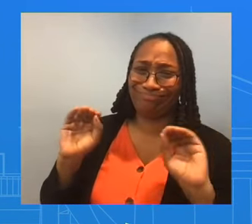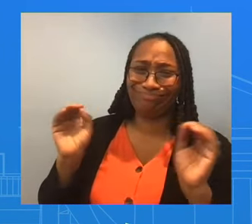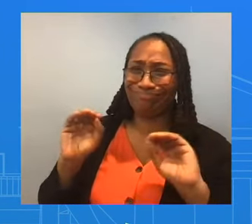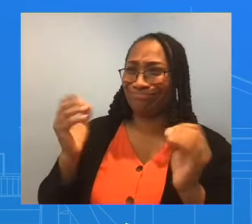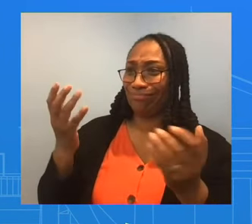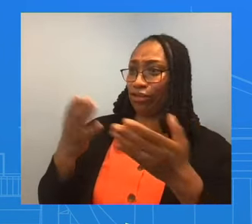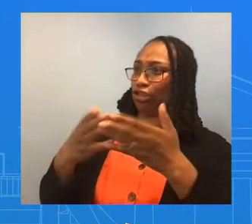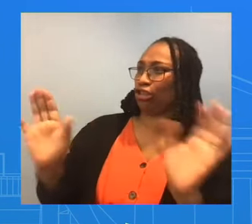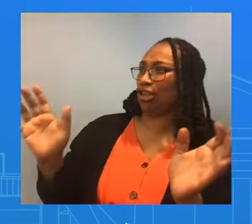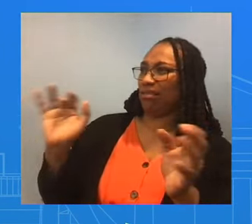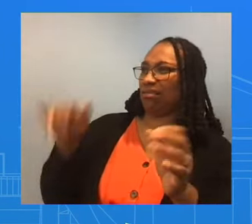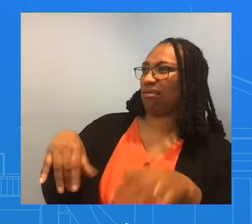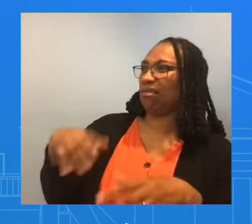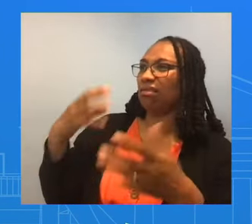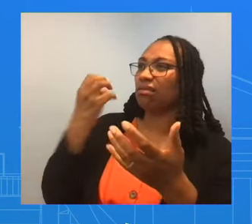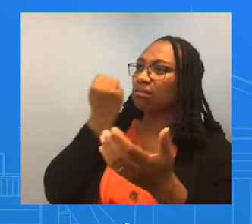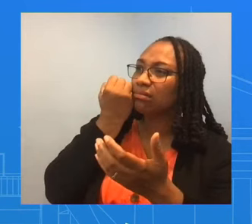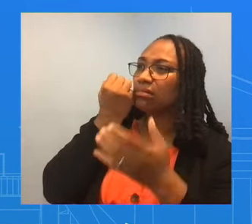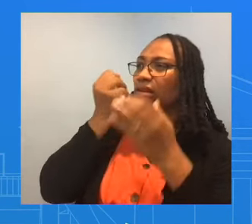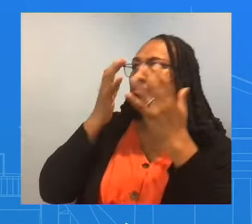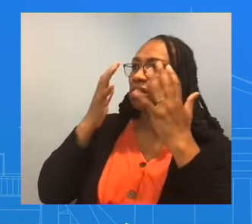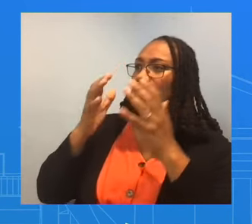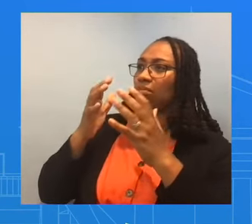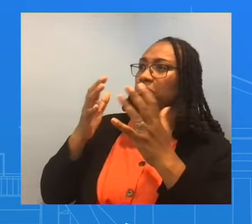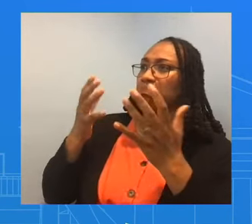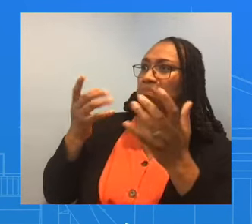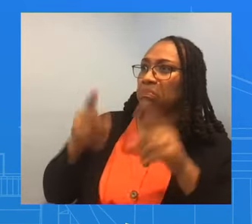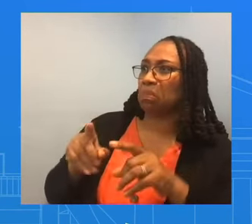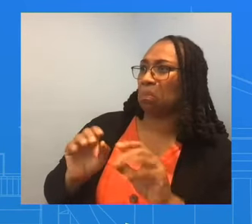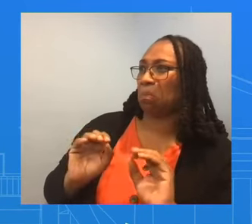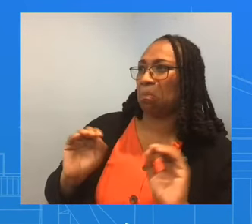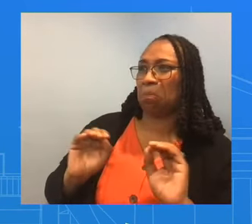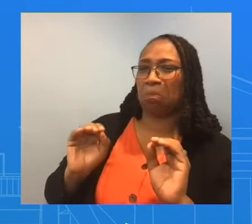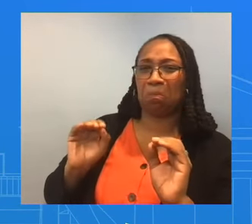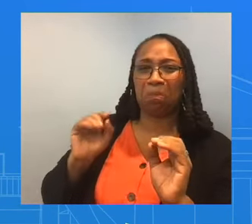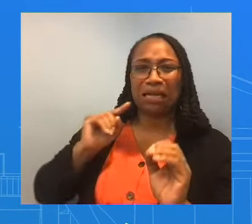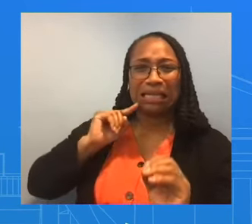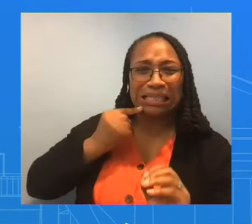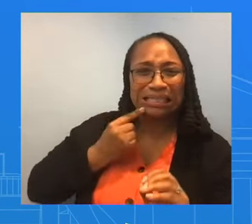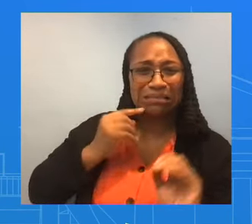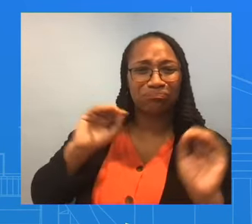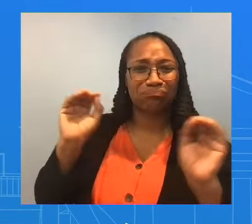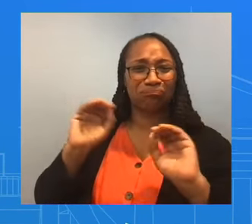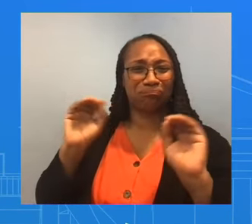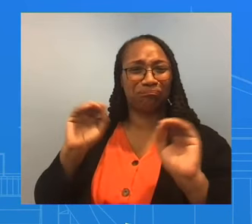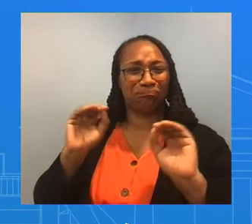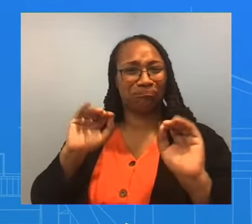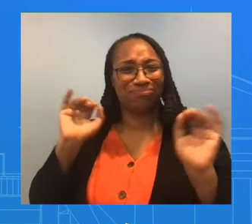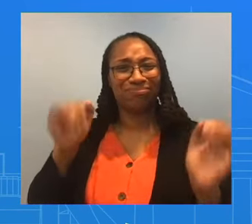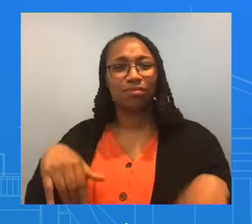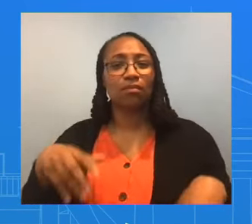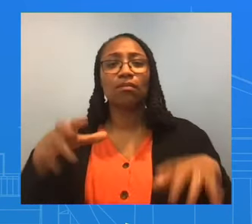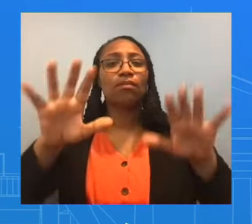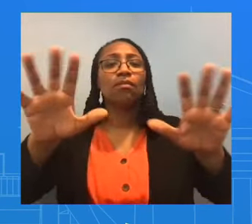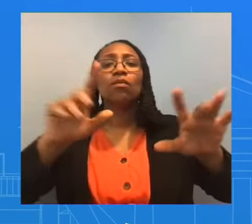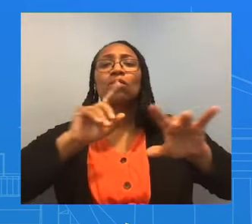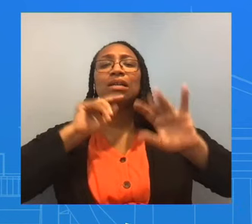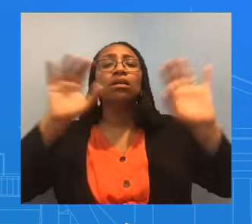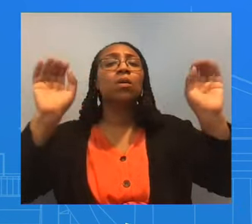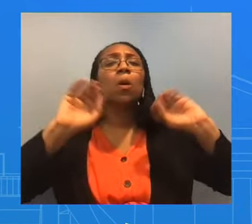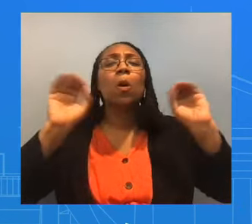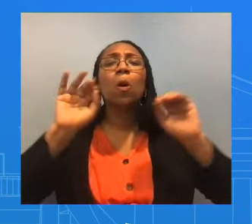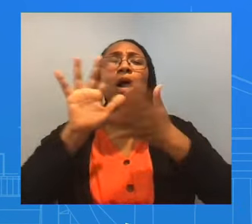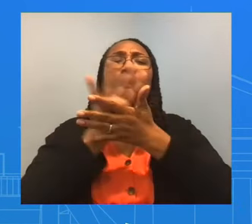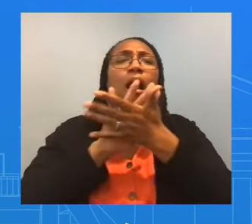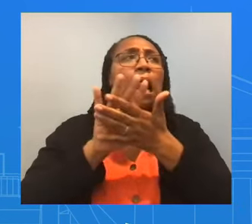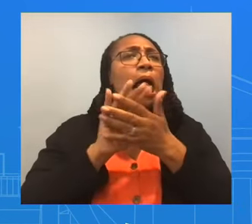It is a root canal. Millions of Americans go through this. There's nothing mysterious about it. It is a regular thing that many